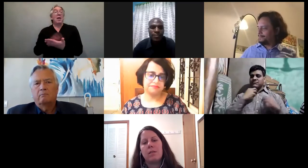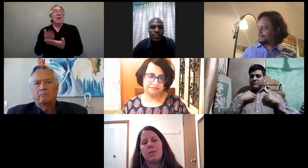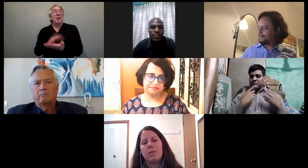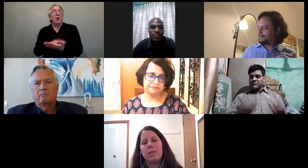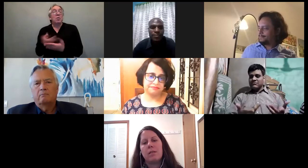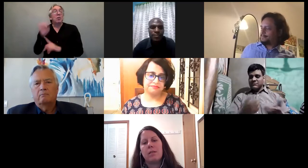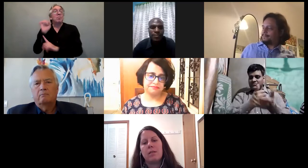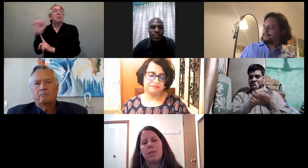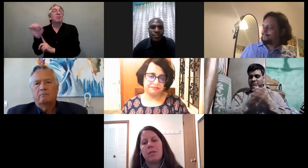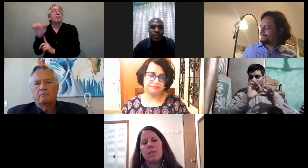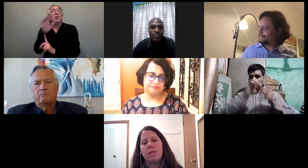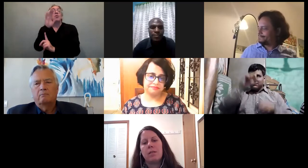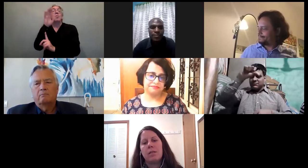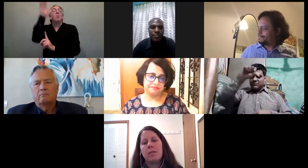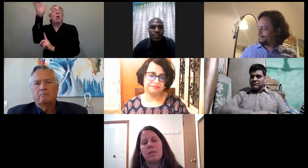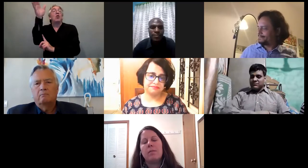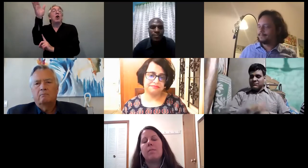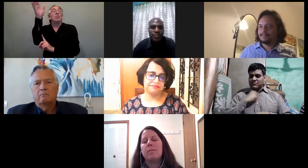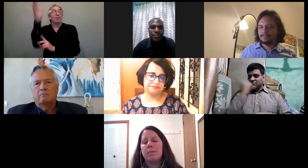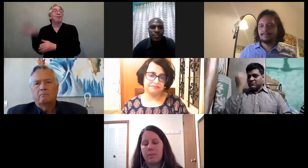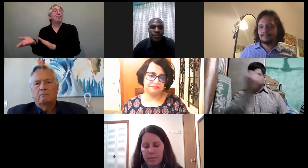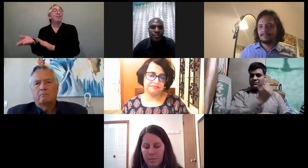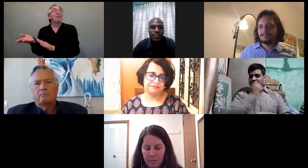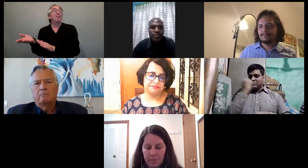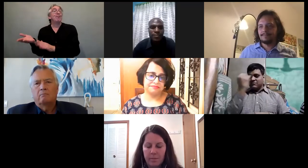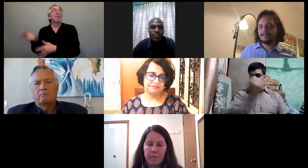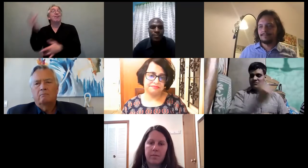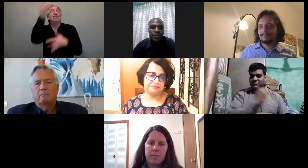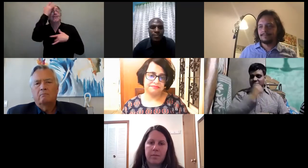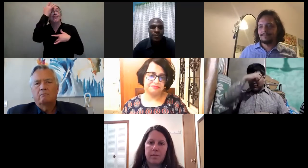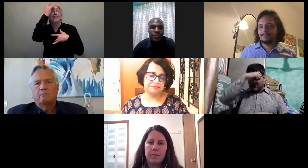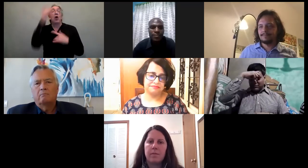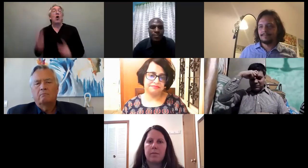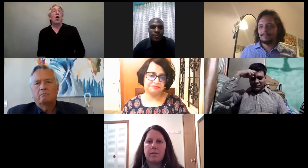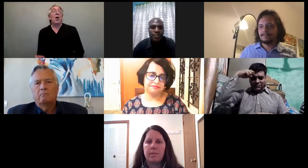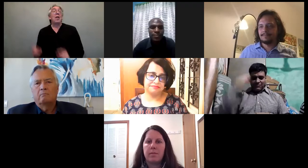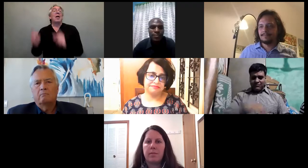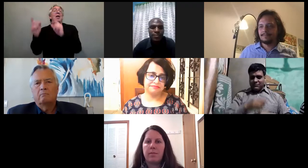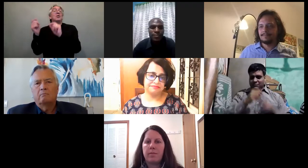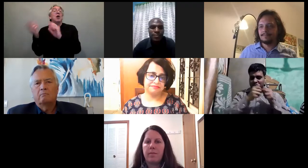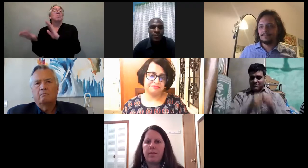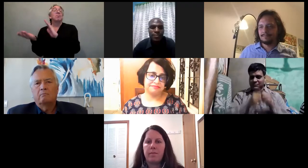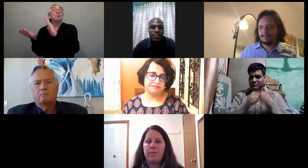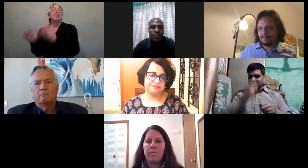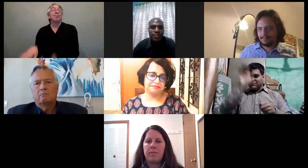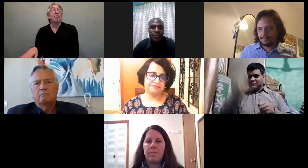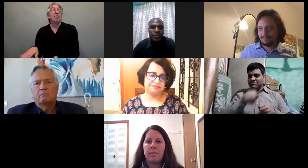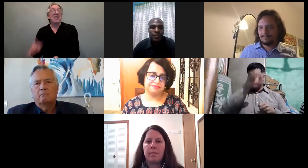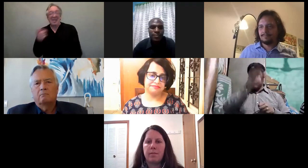and she had to cancel. So I got stuck. So I don't have an interpreter here. I searched for an interpreter very